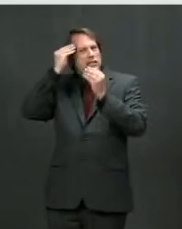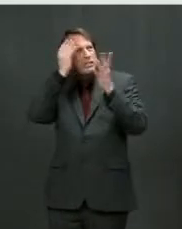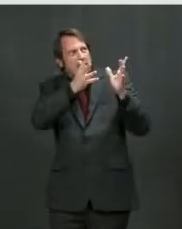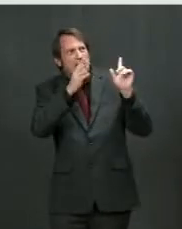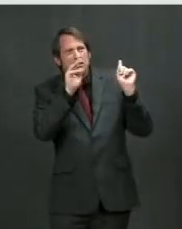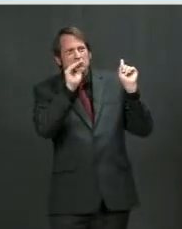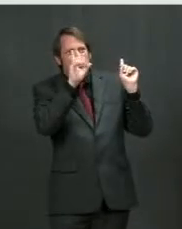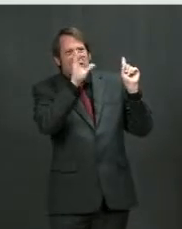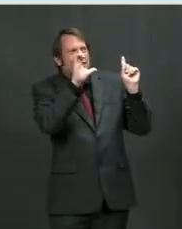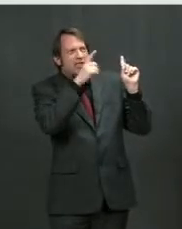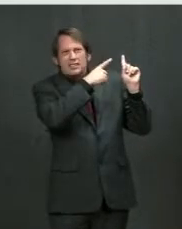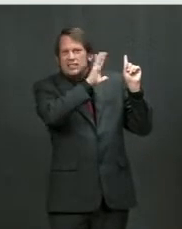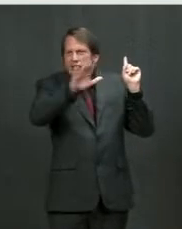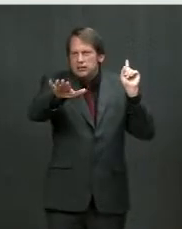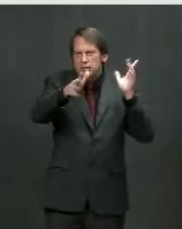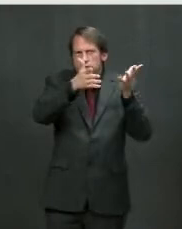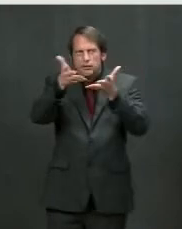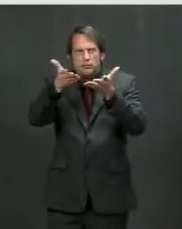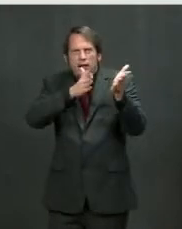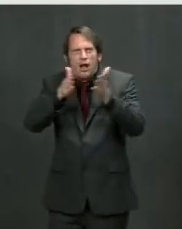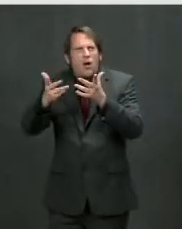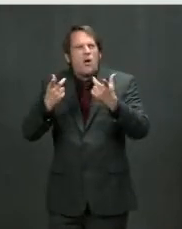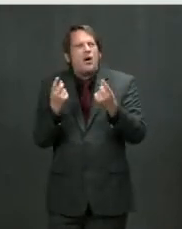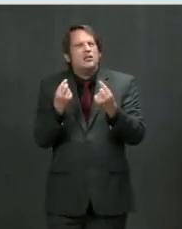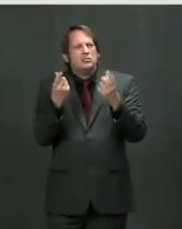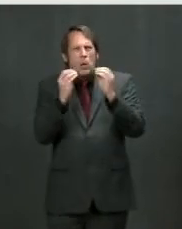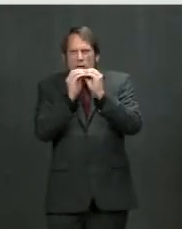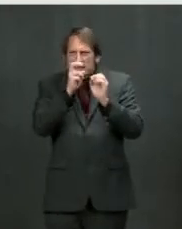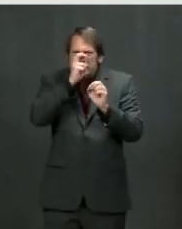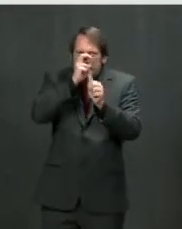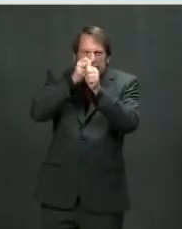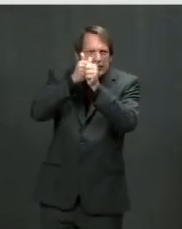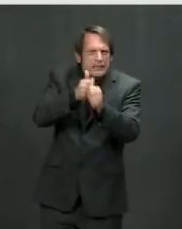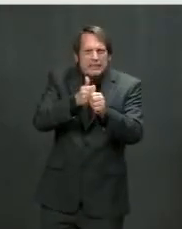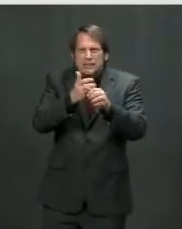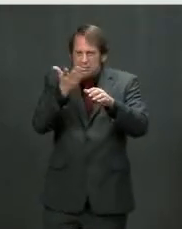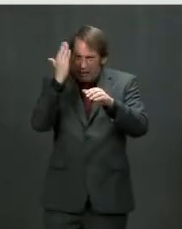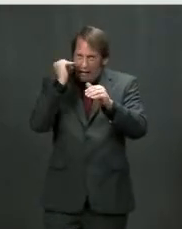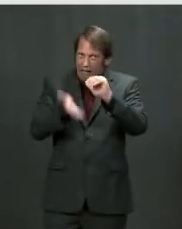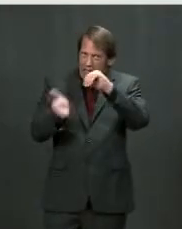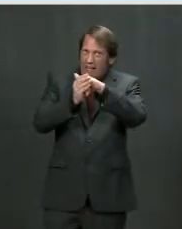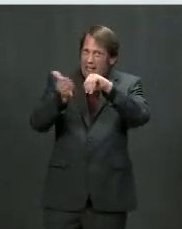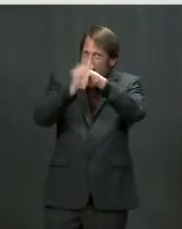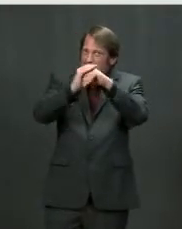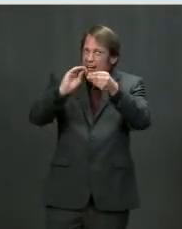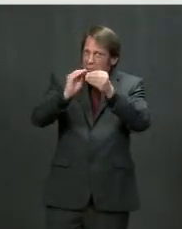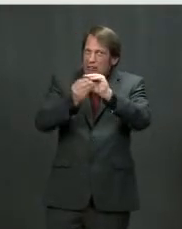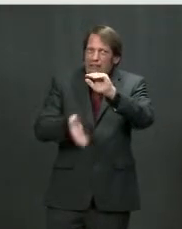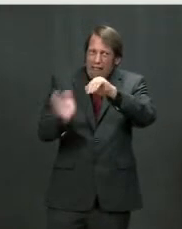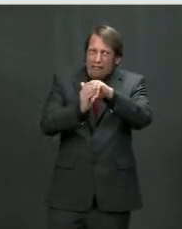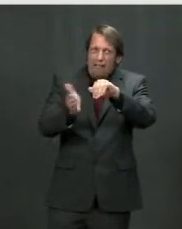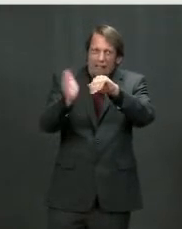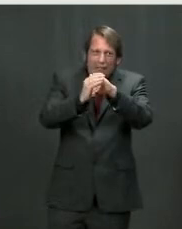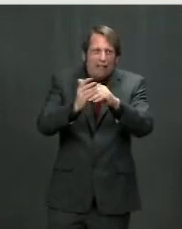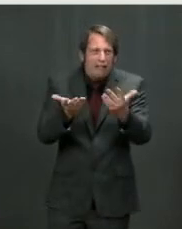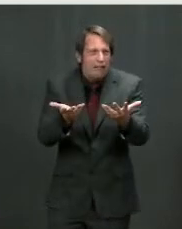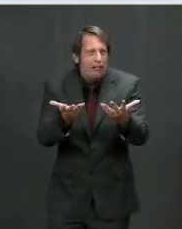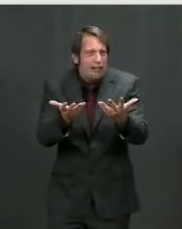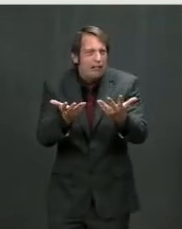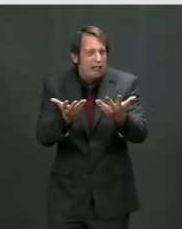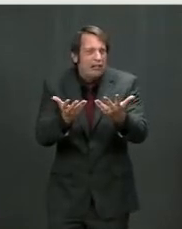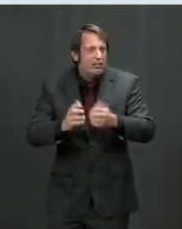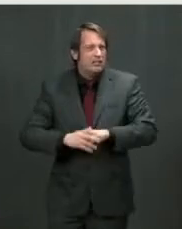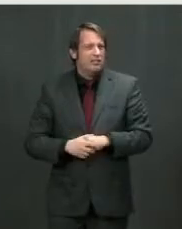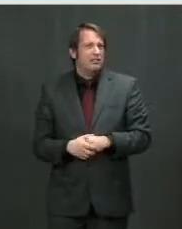considering stronger guidance that, when the numbers are spiking like they are, especially with the possibility of vaccines, we're in